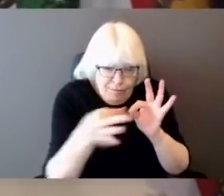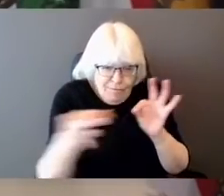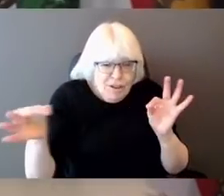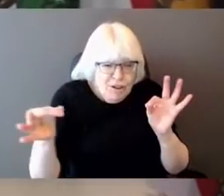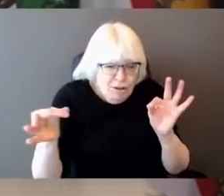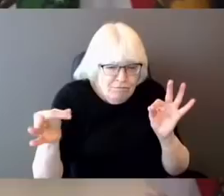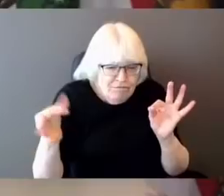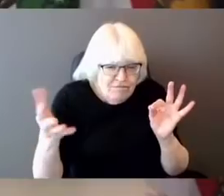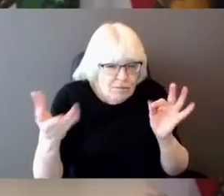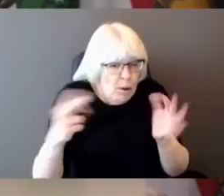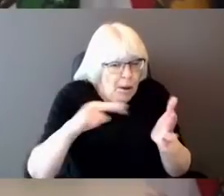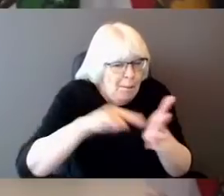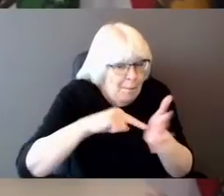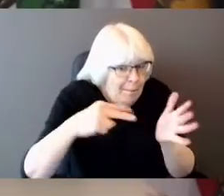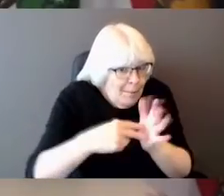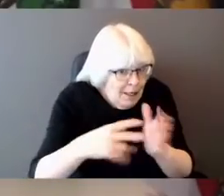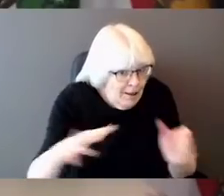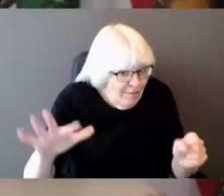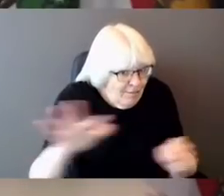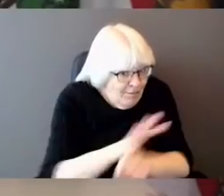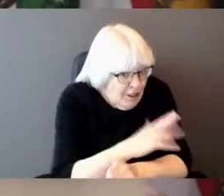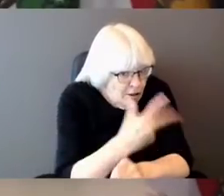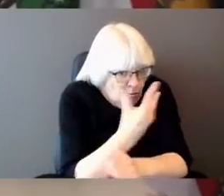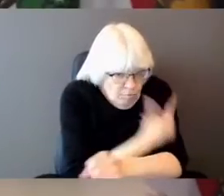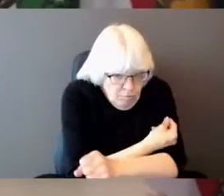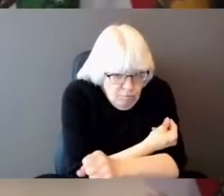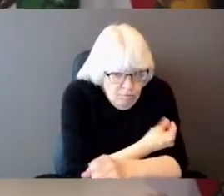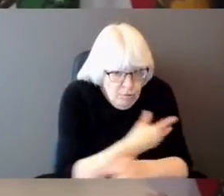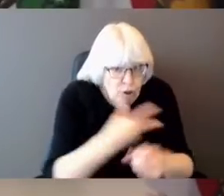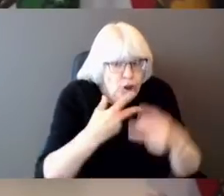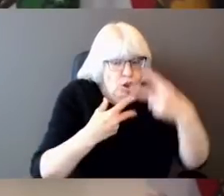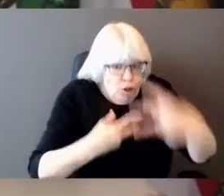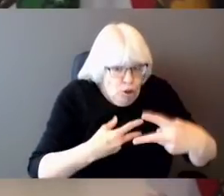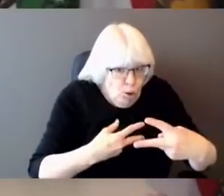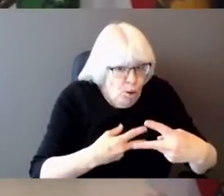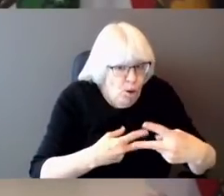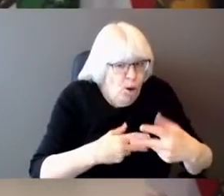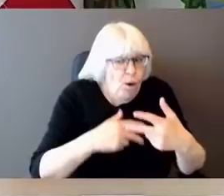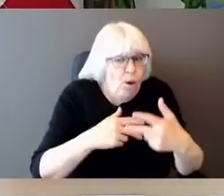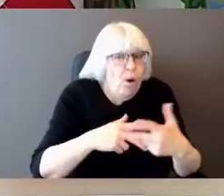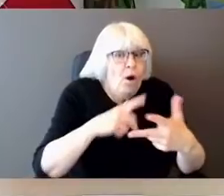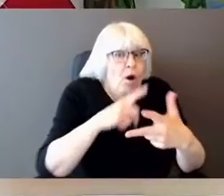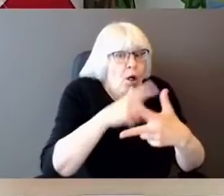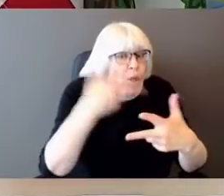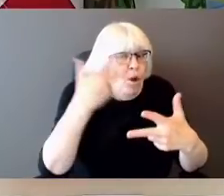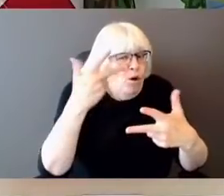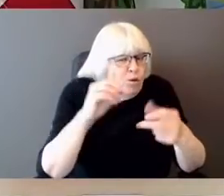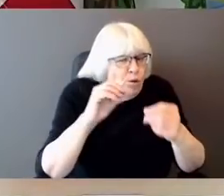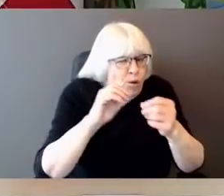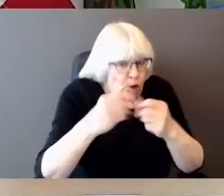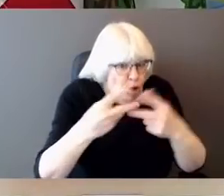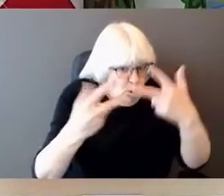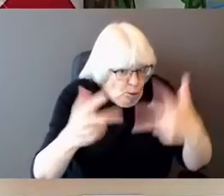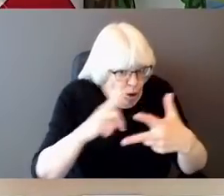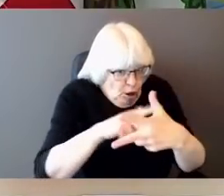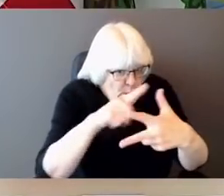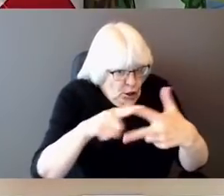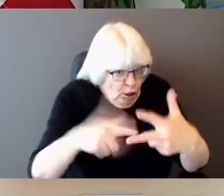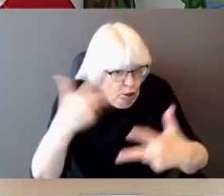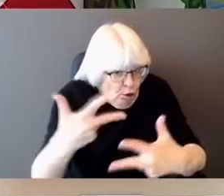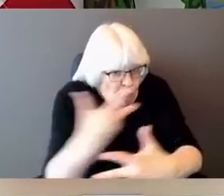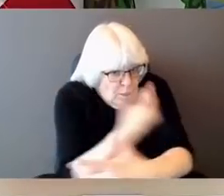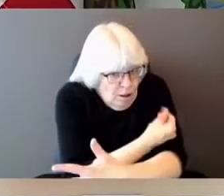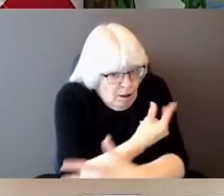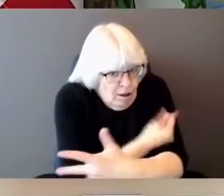definition? Would it be 2 doses or 3 doses? Can we expect that to change here on PEI? So some of the other provinces